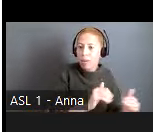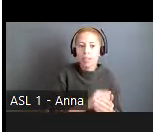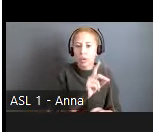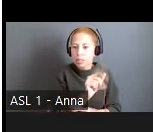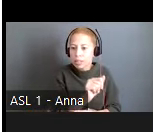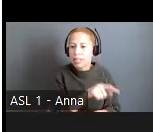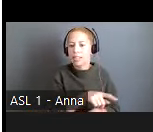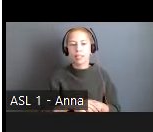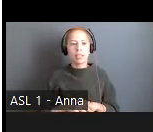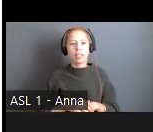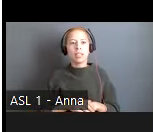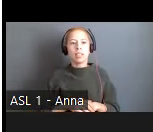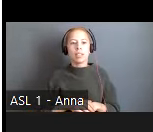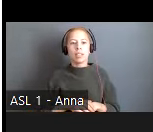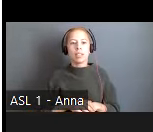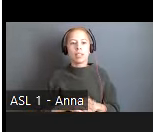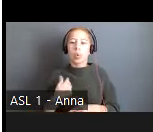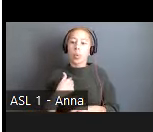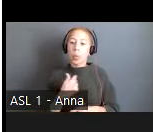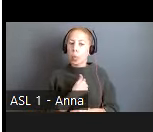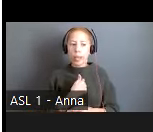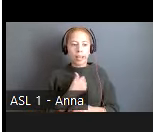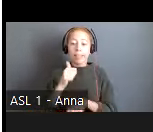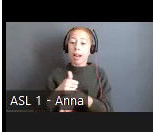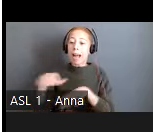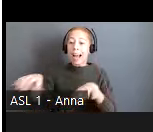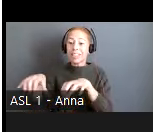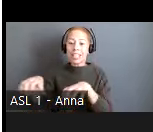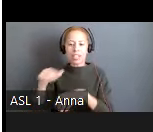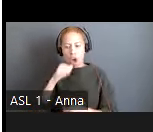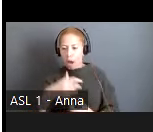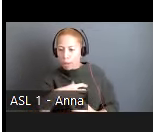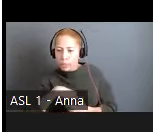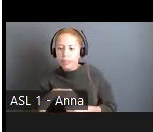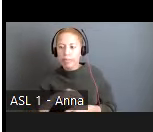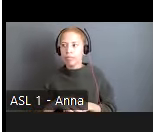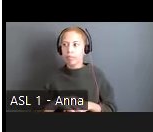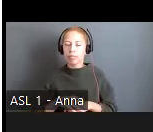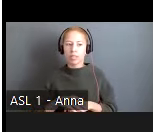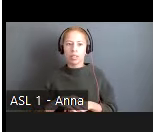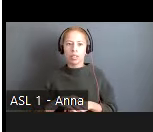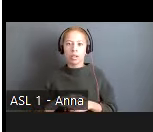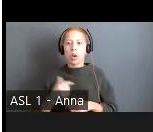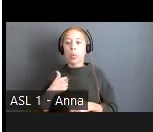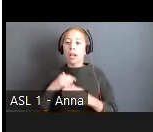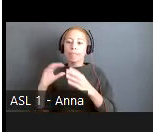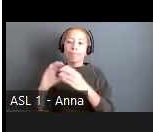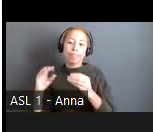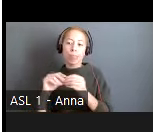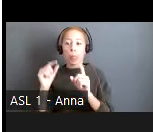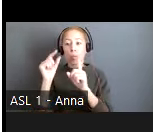explainable. We don't make activities inclusive enough. We use words and not